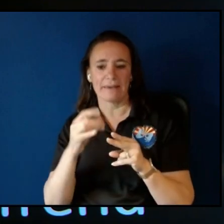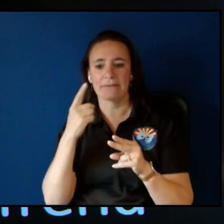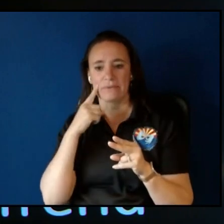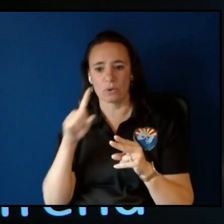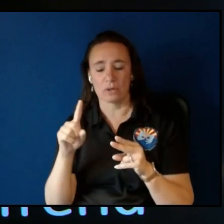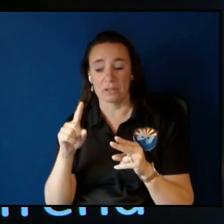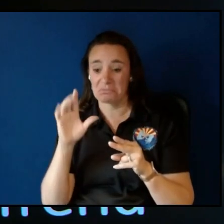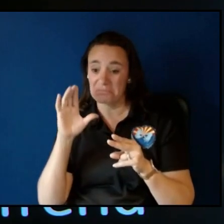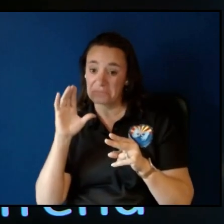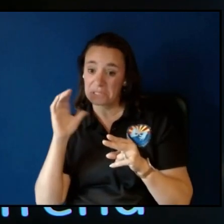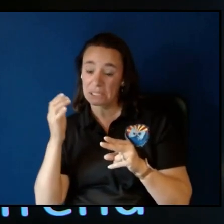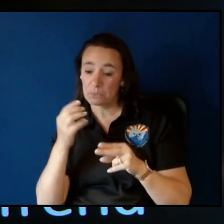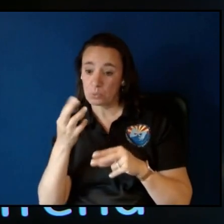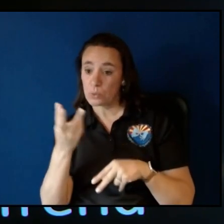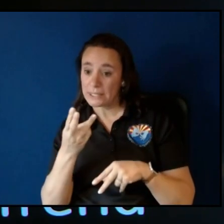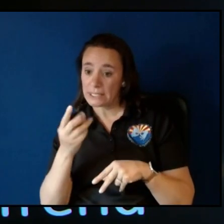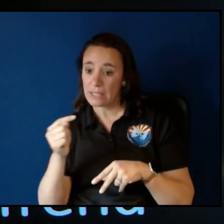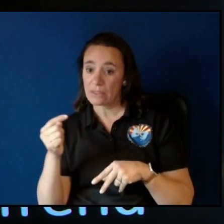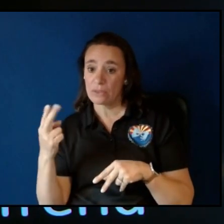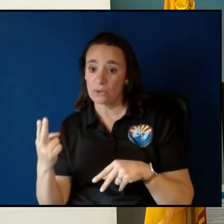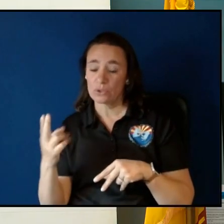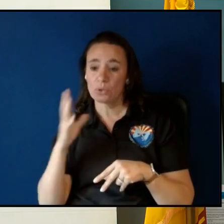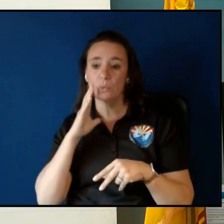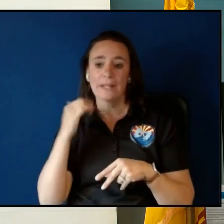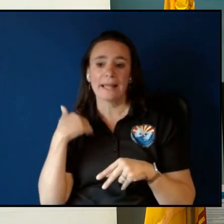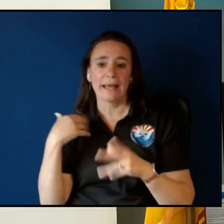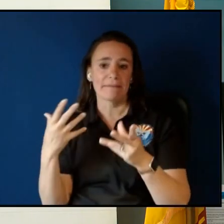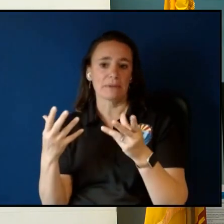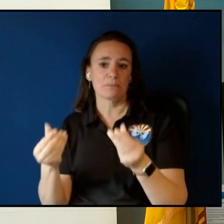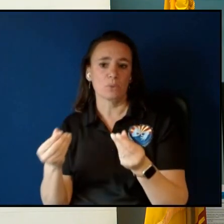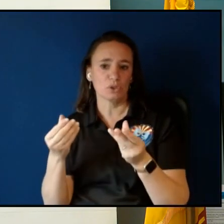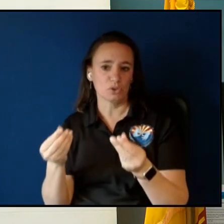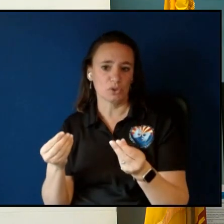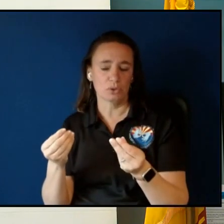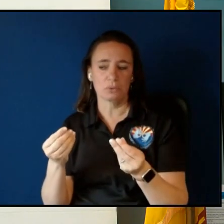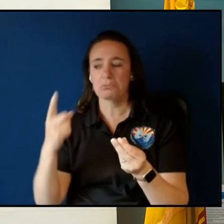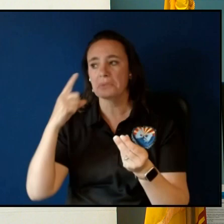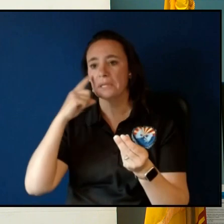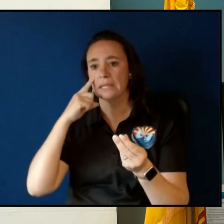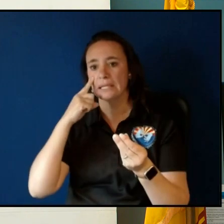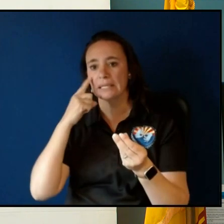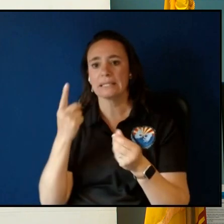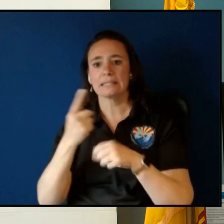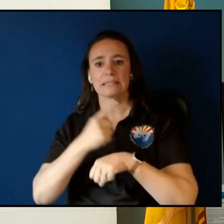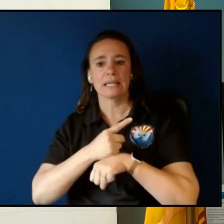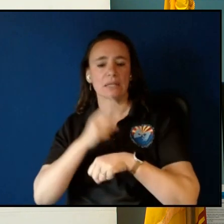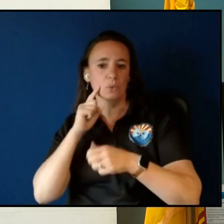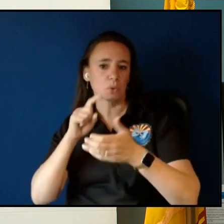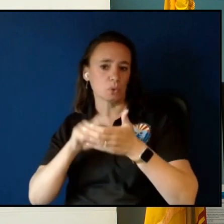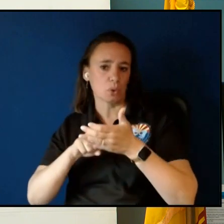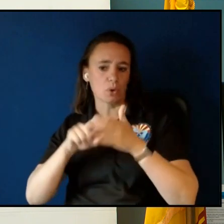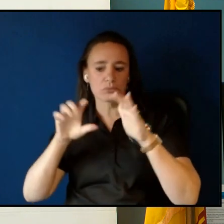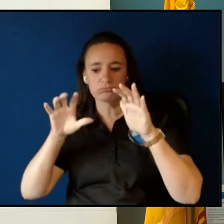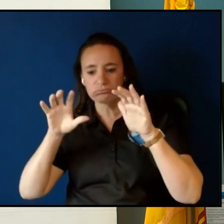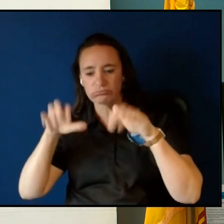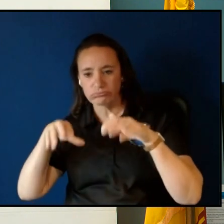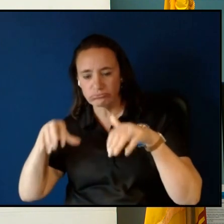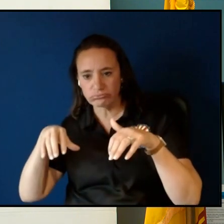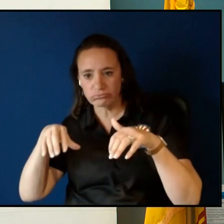Thursday are days where we're going to have that moisture back in the area, and we think those are the days that we'll see some showers and thunderstorms in the